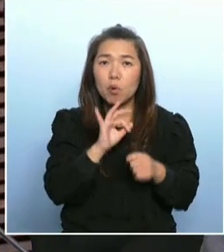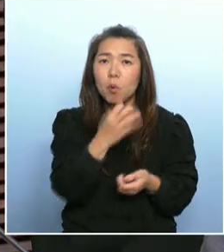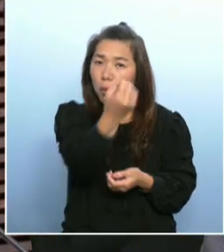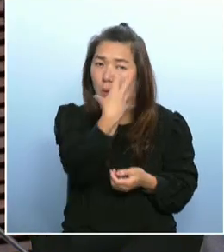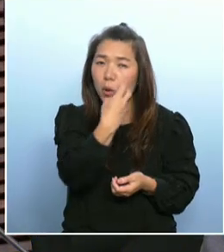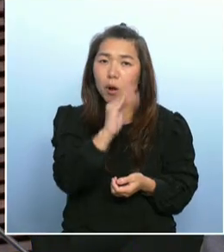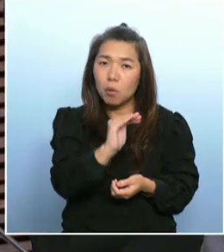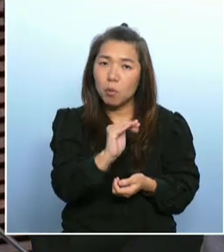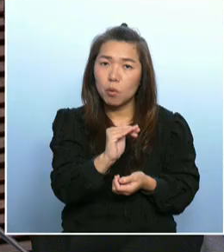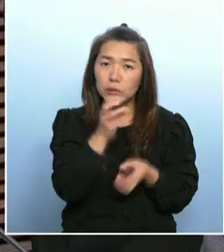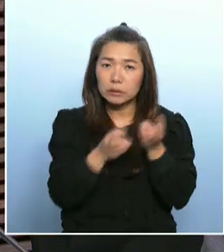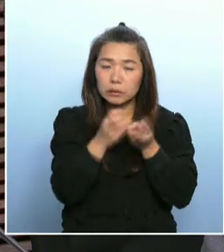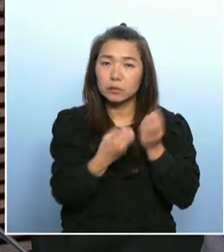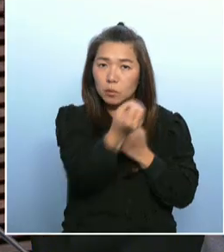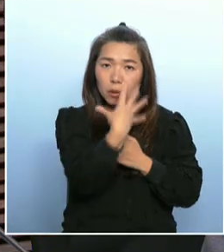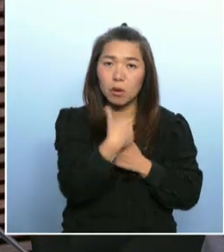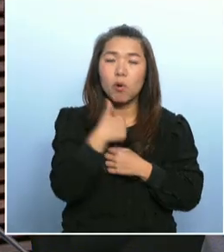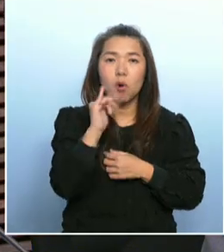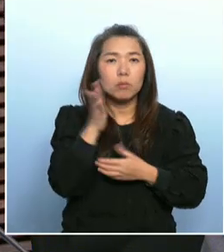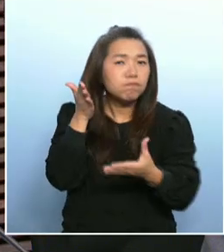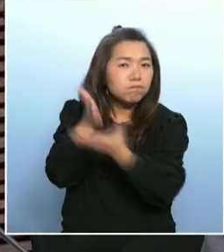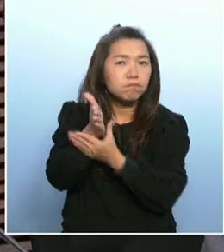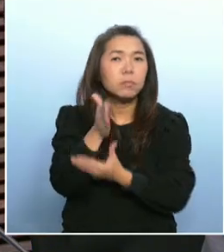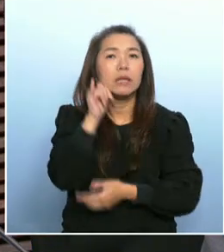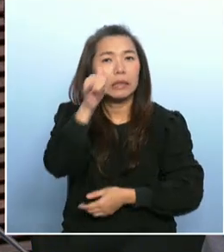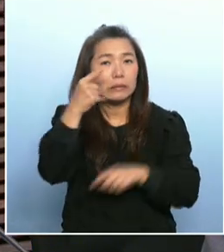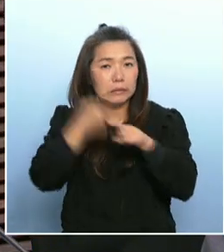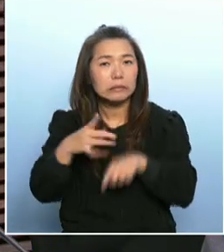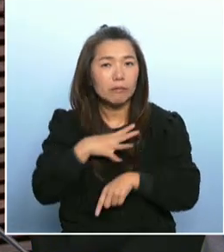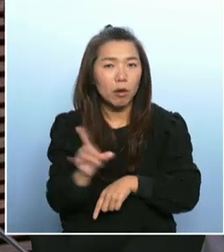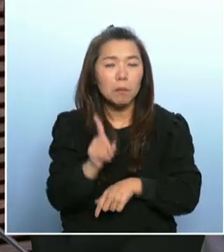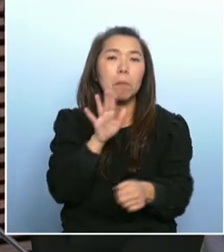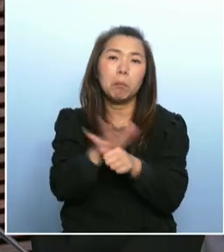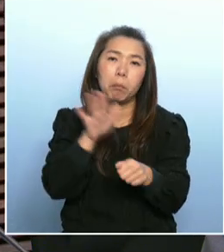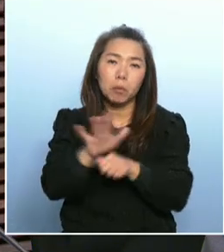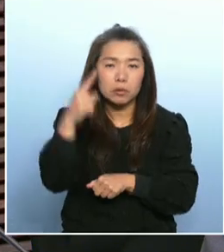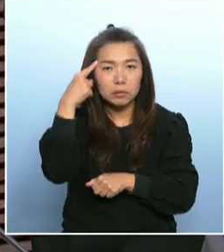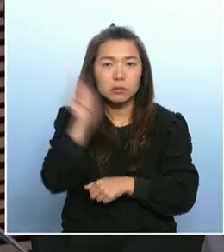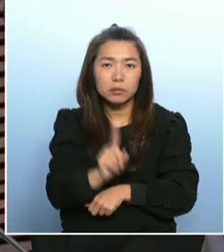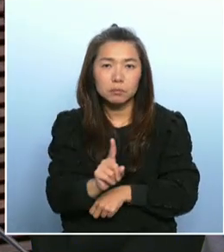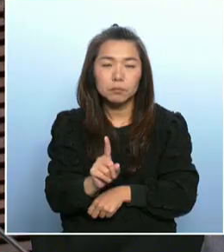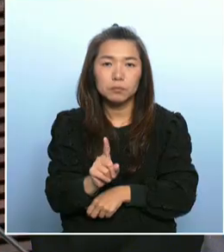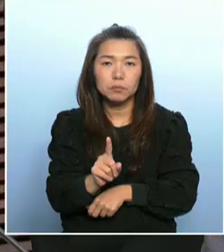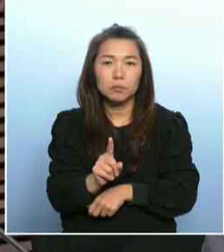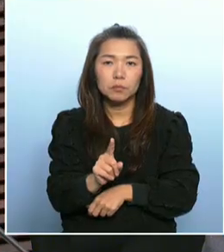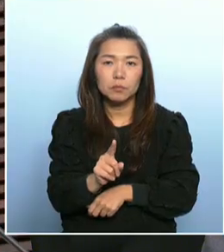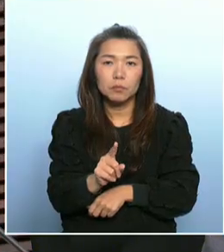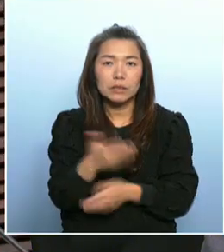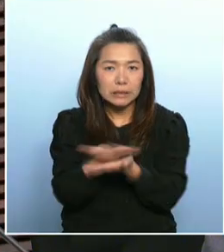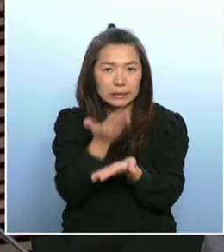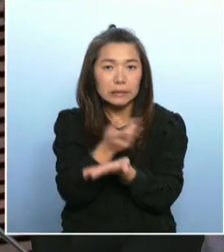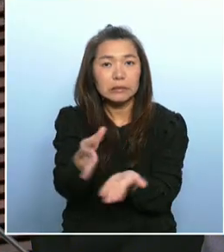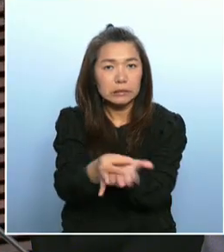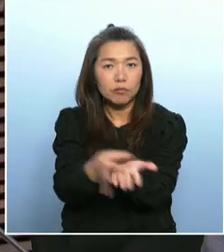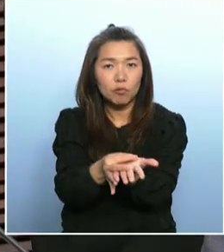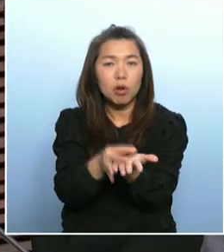When members come across similar issues, please pass the information on to us so that we can look into the actual situation